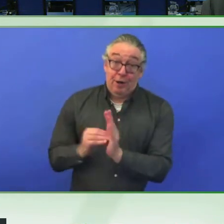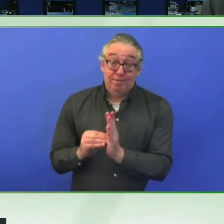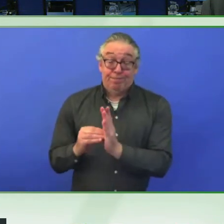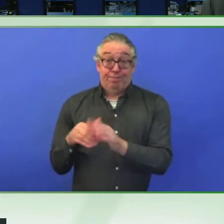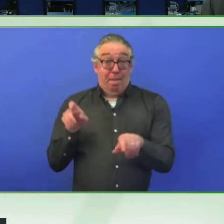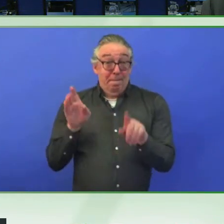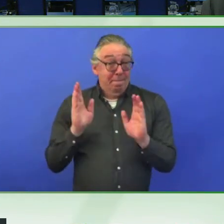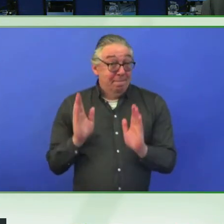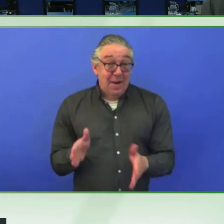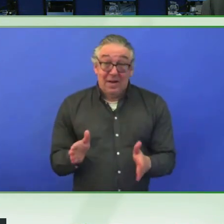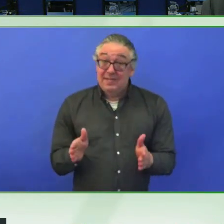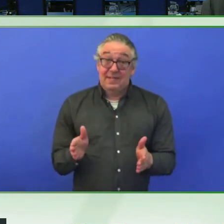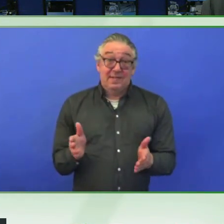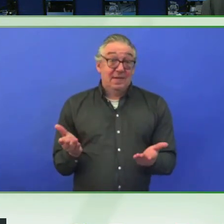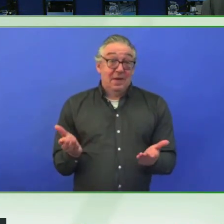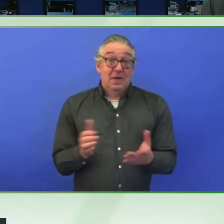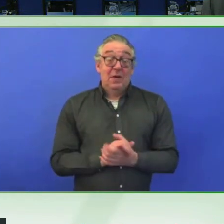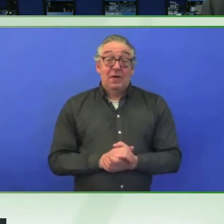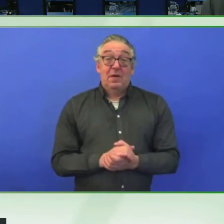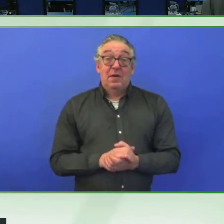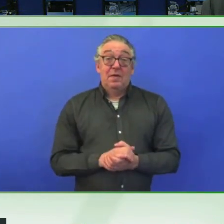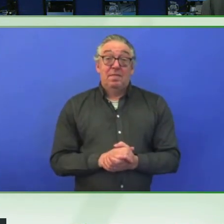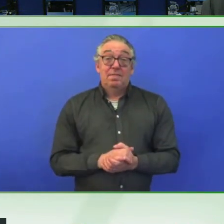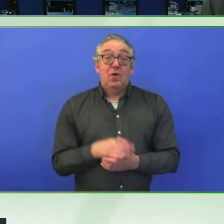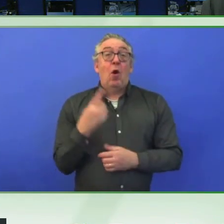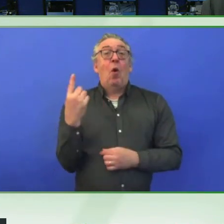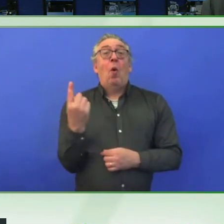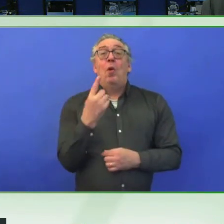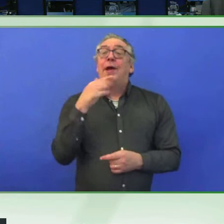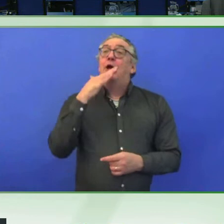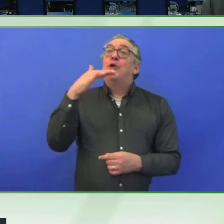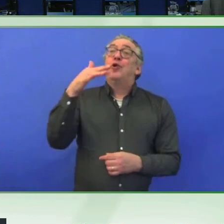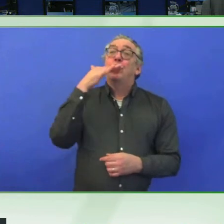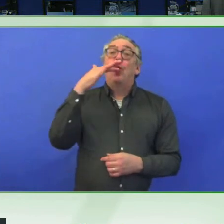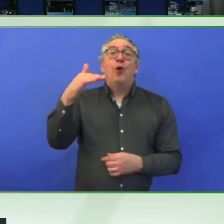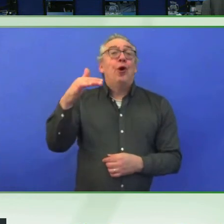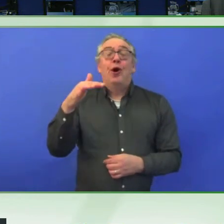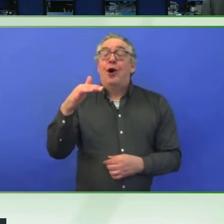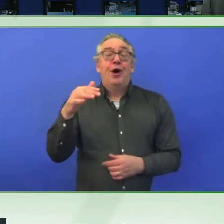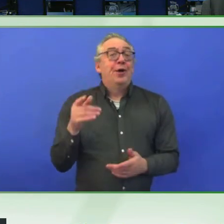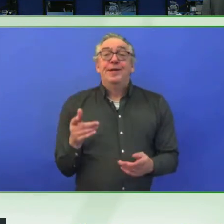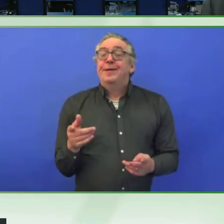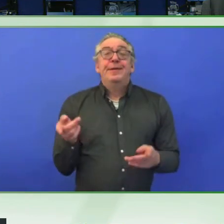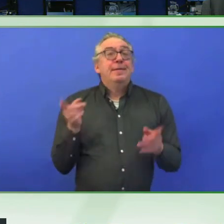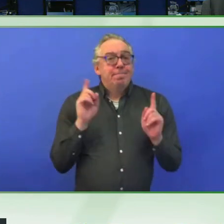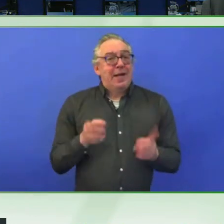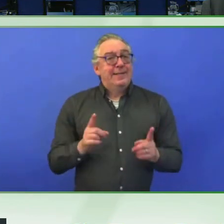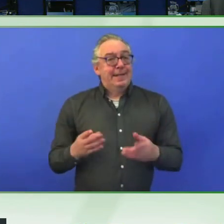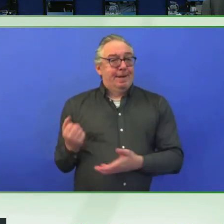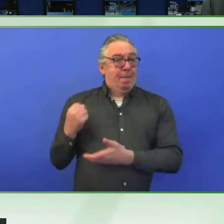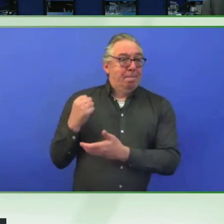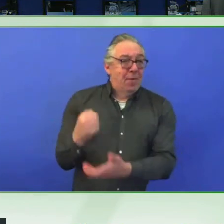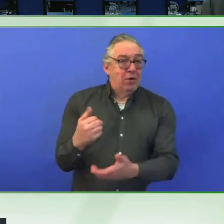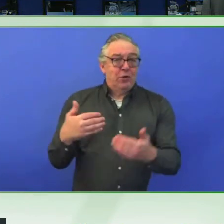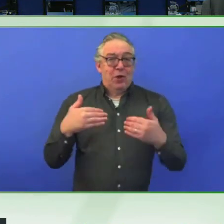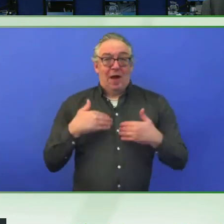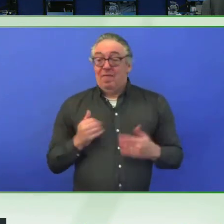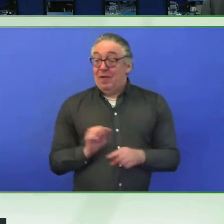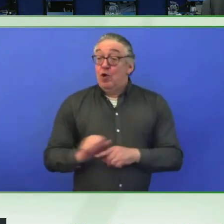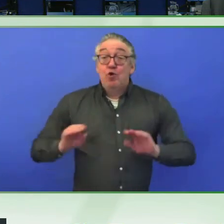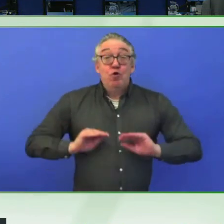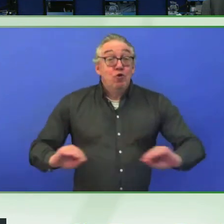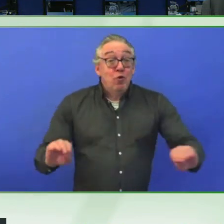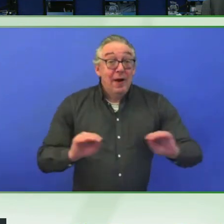And then last but not the least, they need to enable it. Enable through training, through education. Things